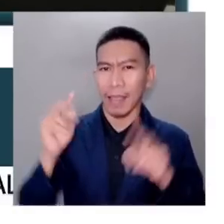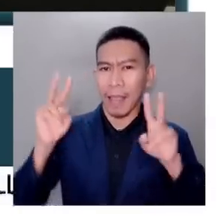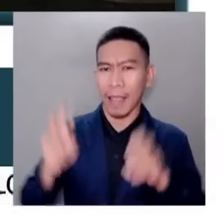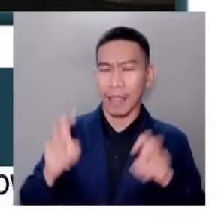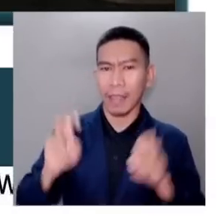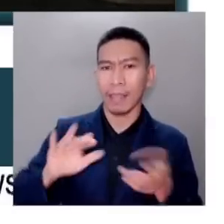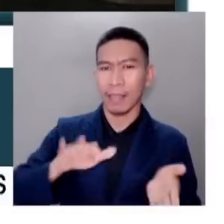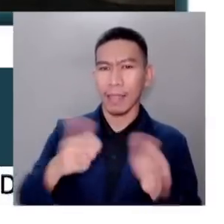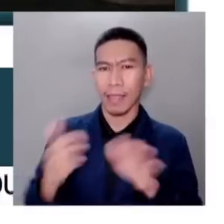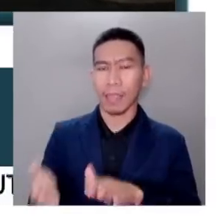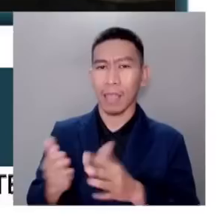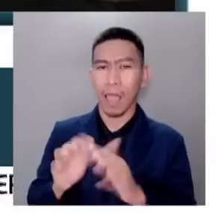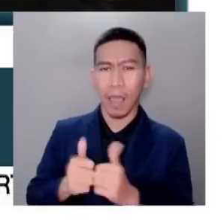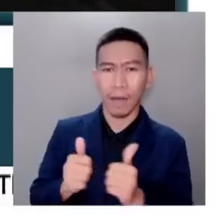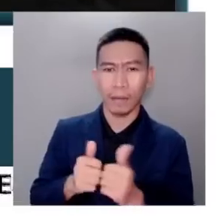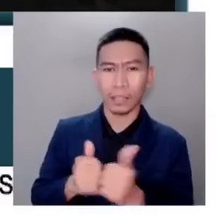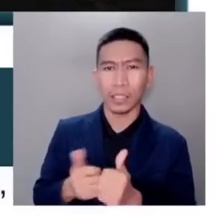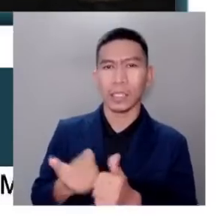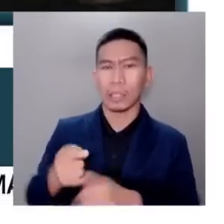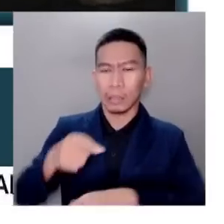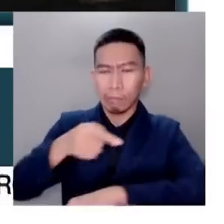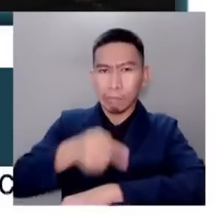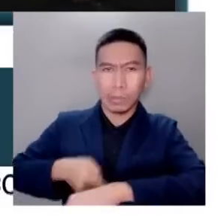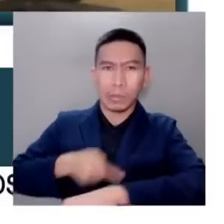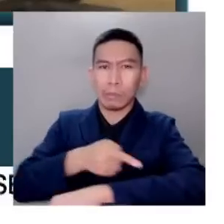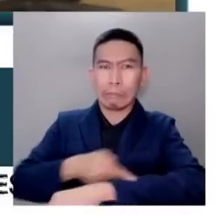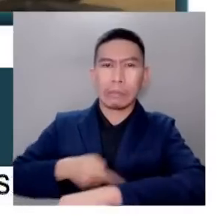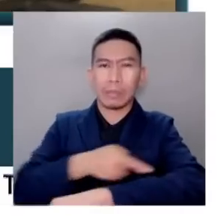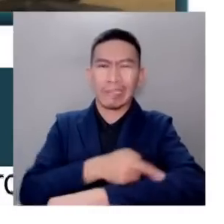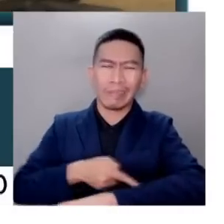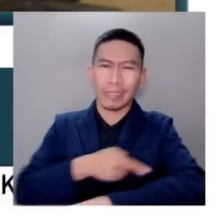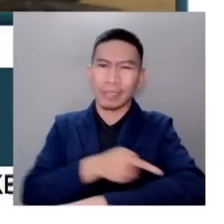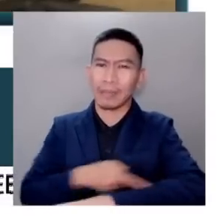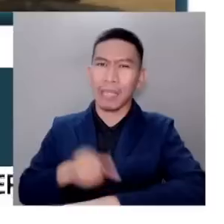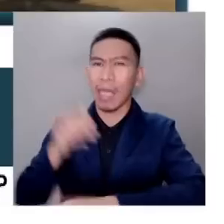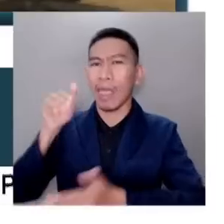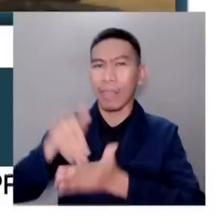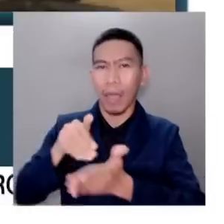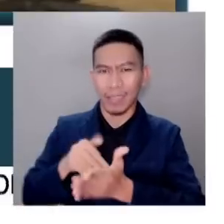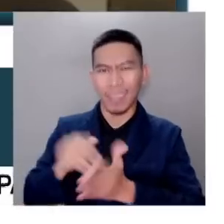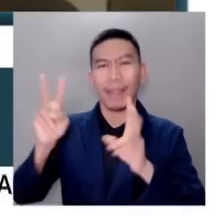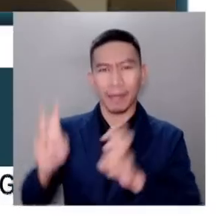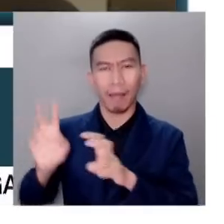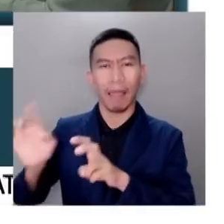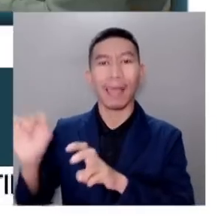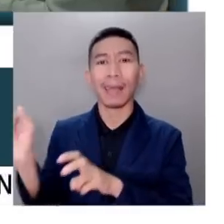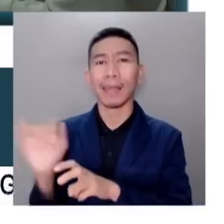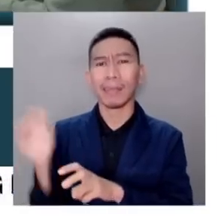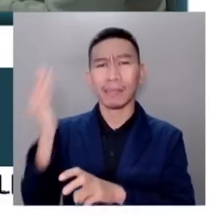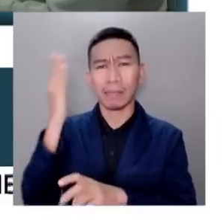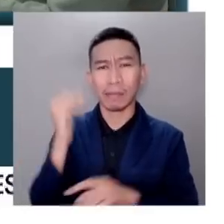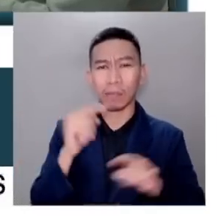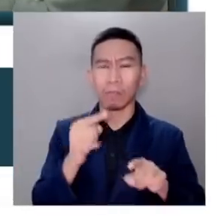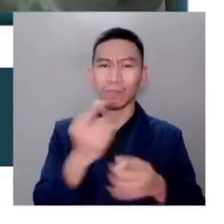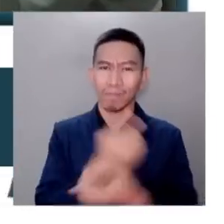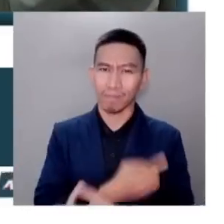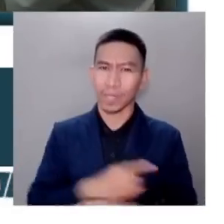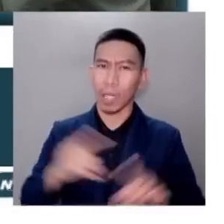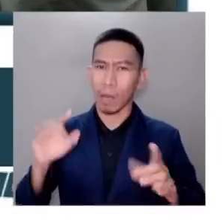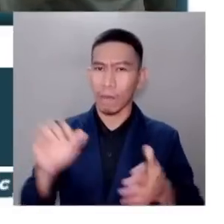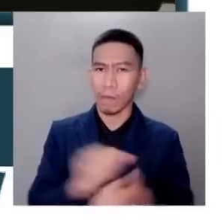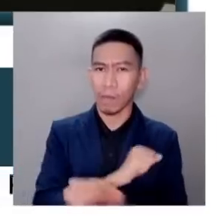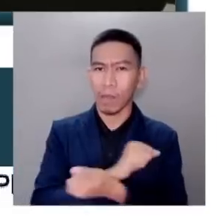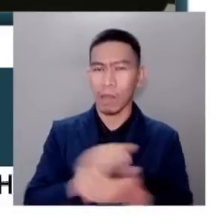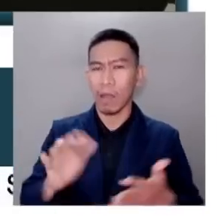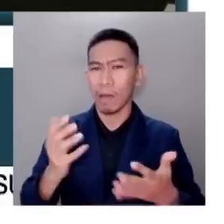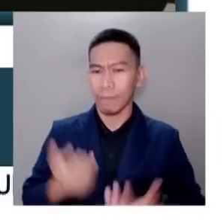cuts, not just of press freedom, but of our democracy. And we have to hold the line.